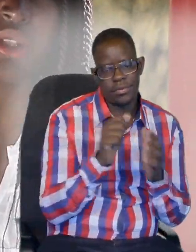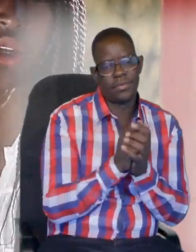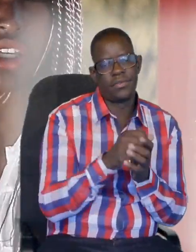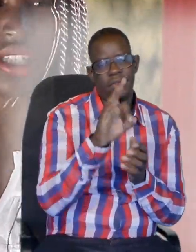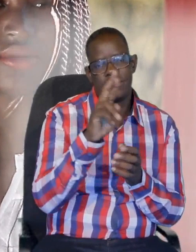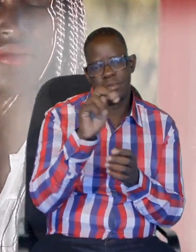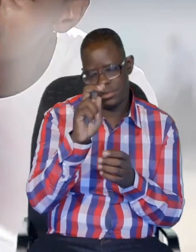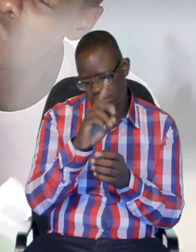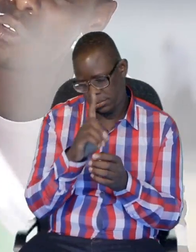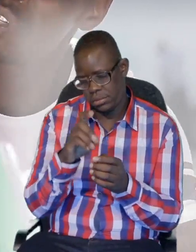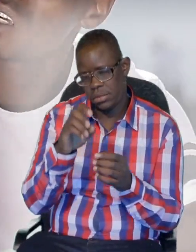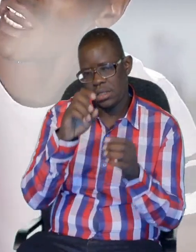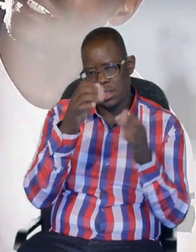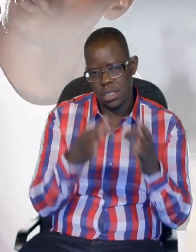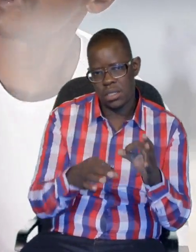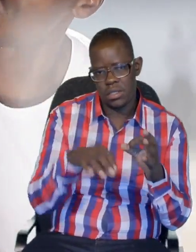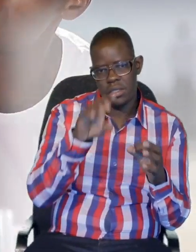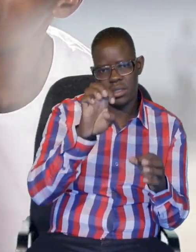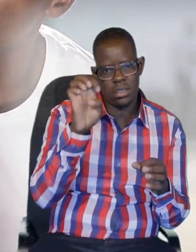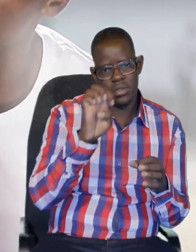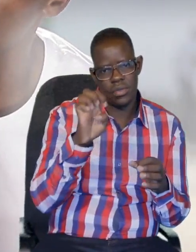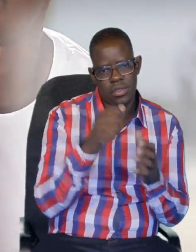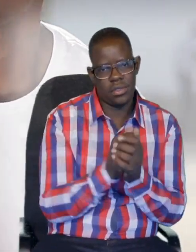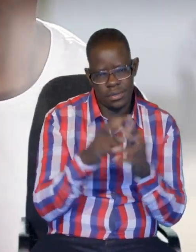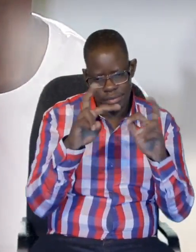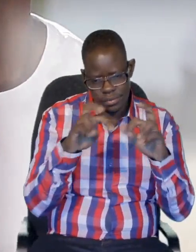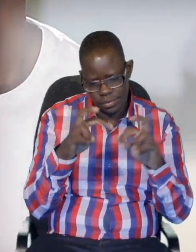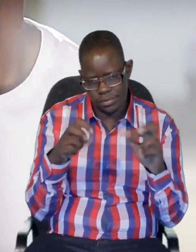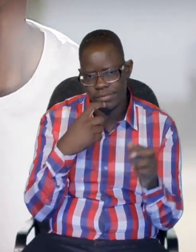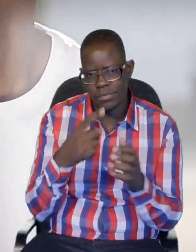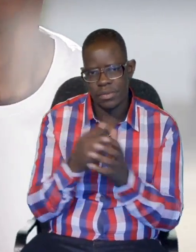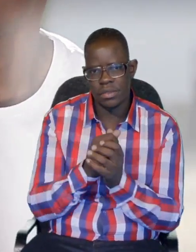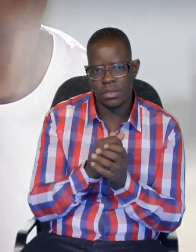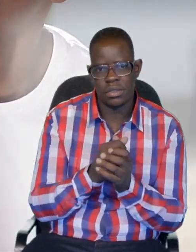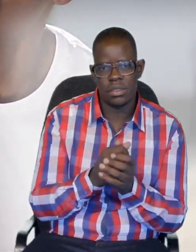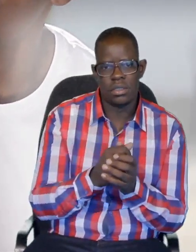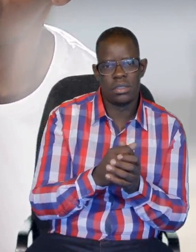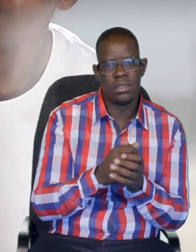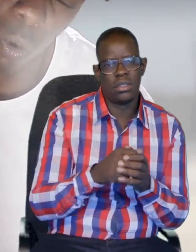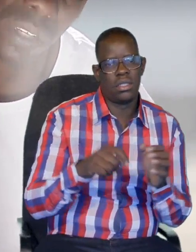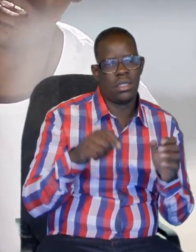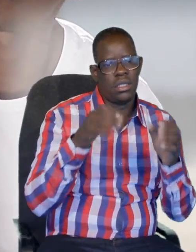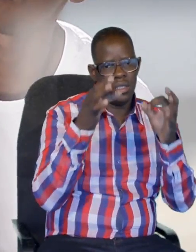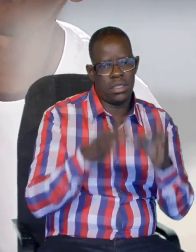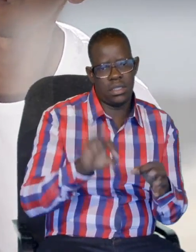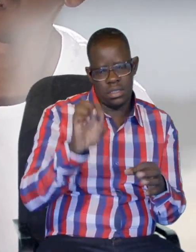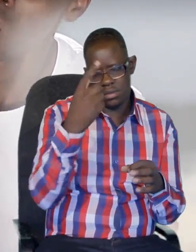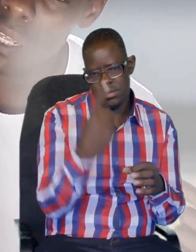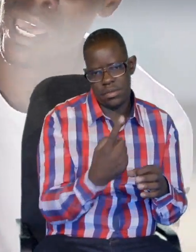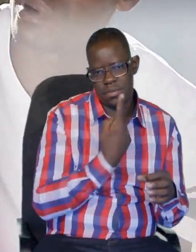on accounting equation. That's good to hear. I did research of my own and I found out that accounting equations has to do with owner's